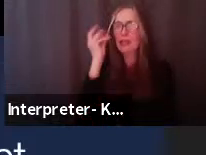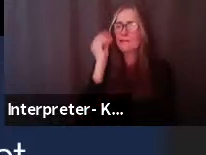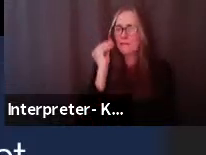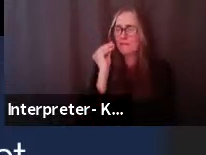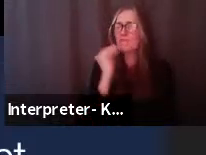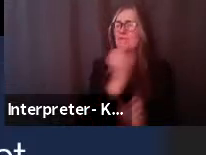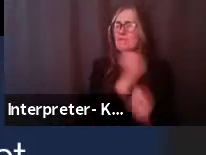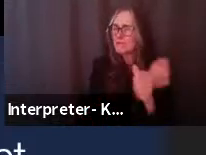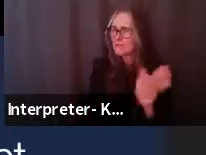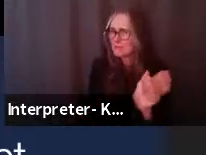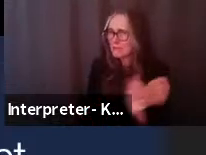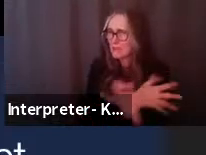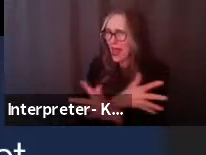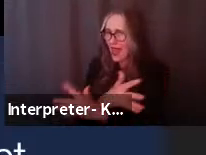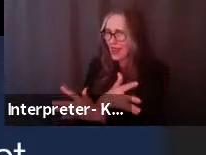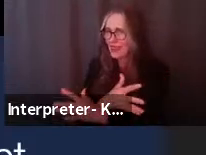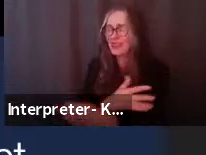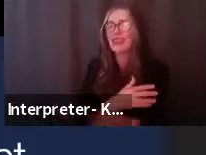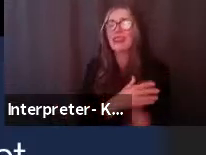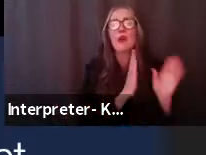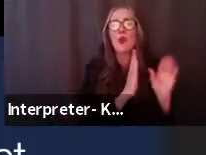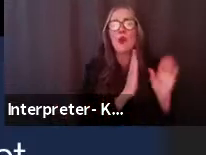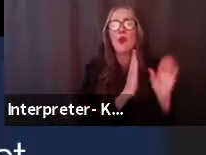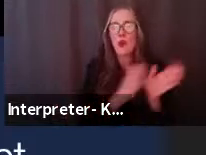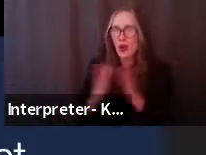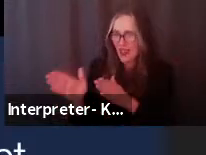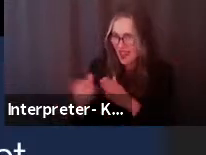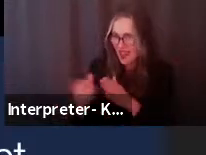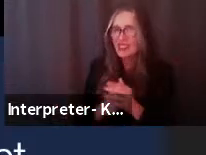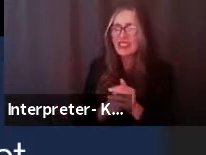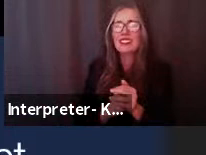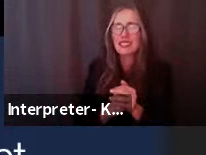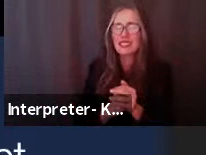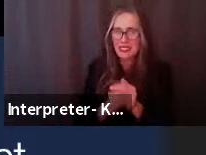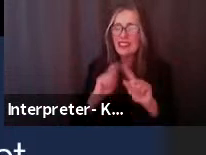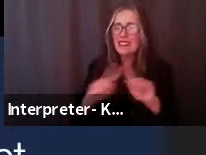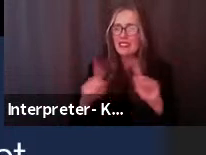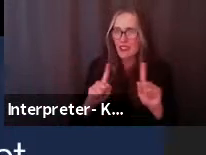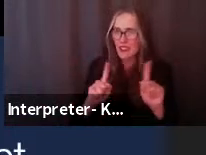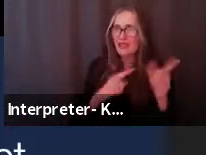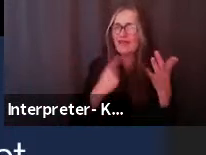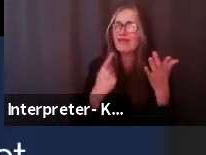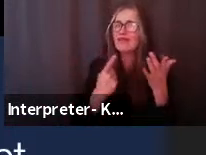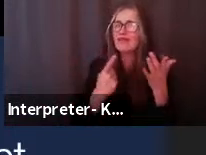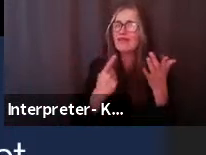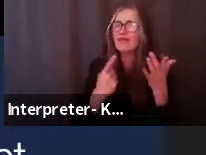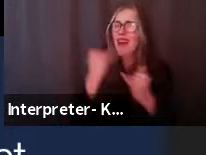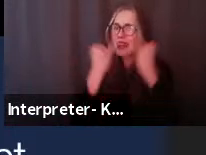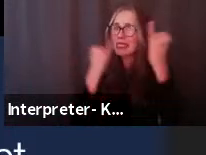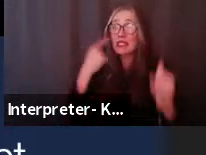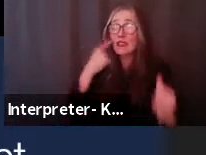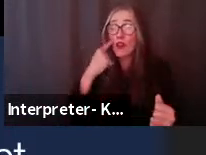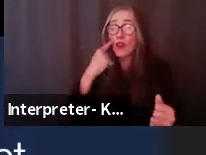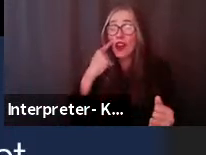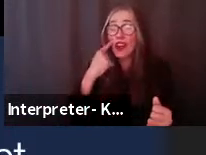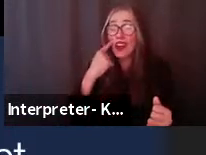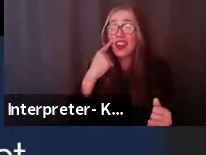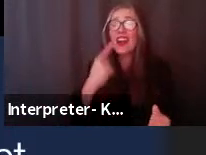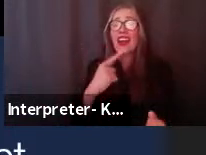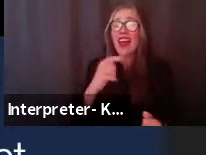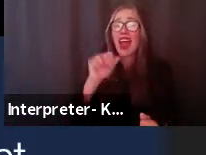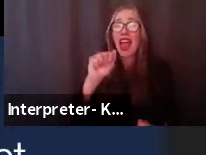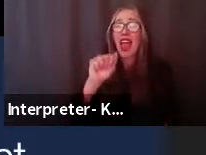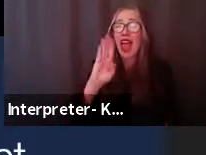organizing um quite a bit of uh discussion around this concept of abolition medicine which i think has been getting written